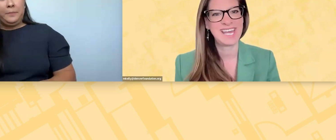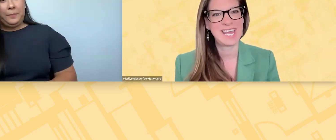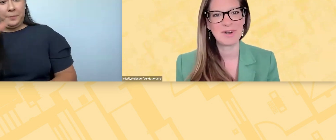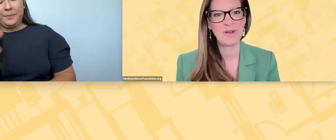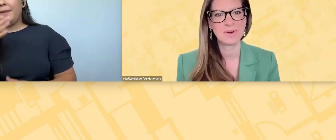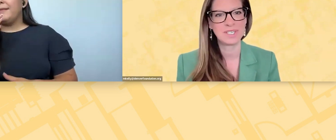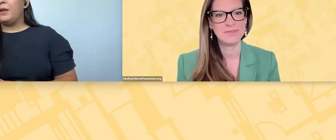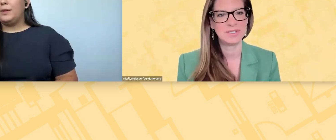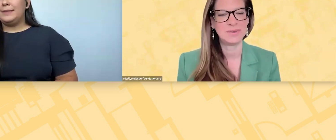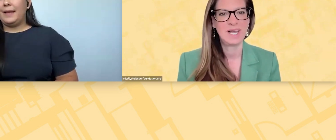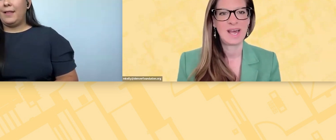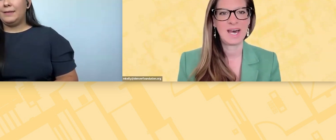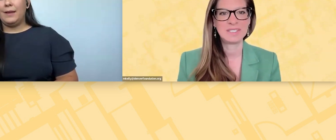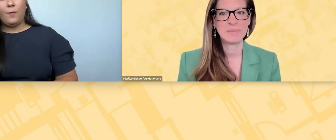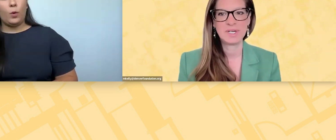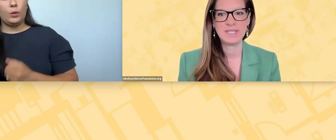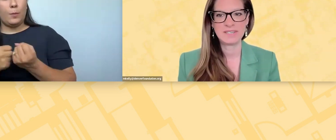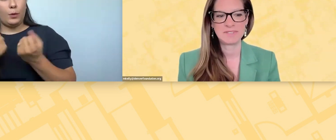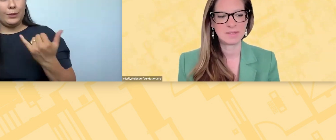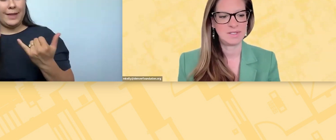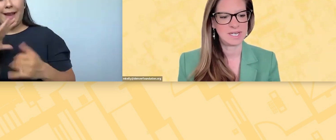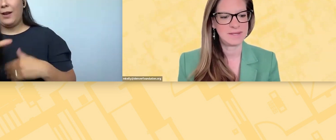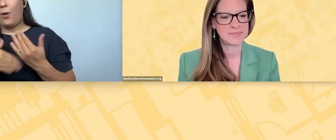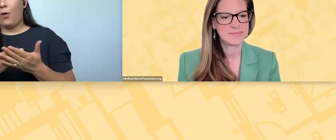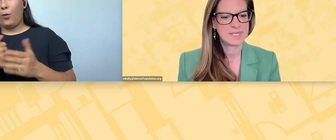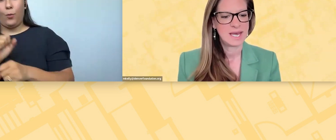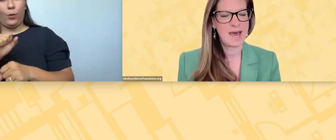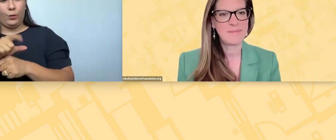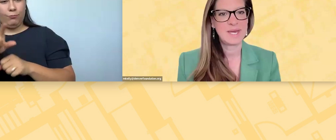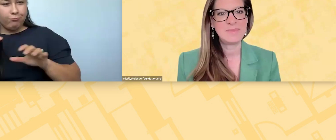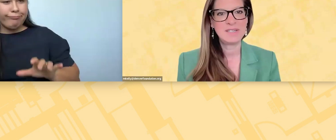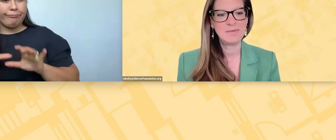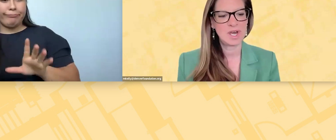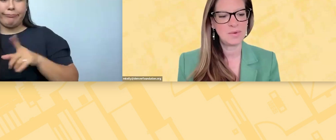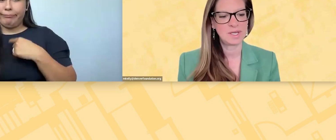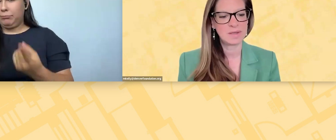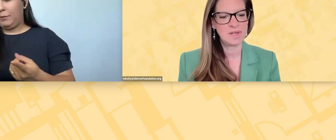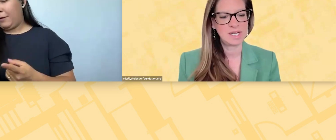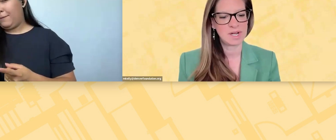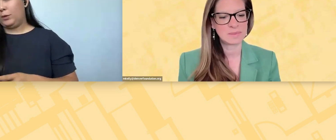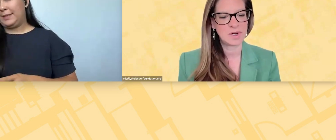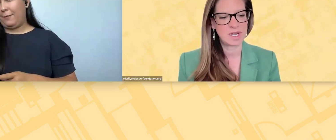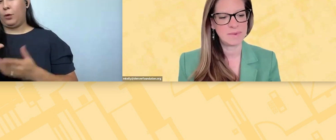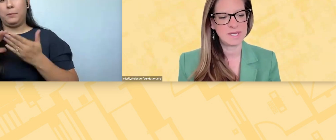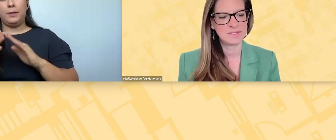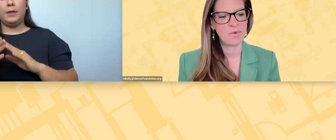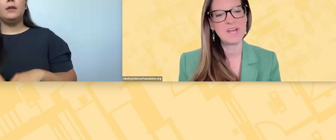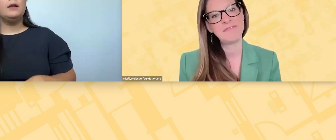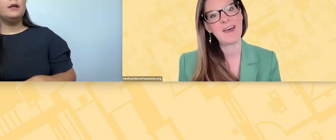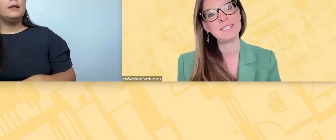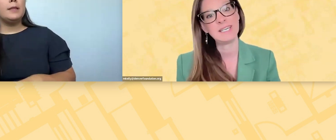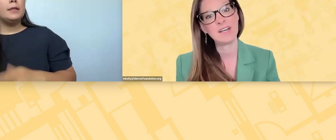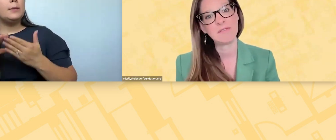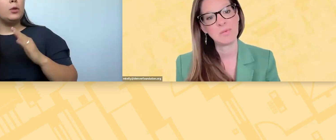support today and for all the work you do supporting the Denver community. As many of you know, the Community Grants Program is